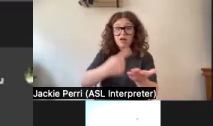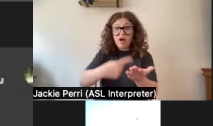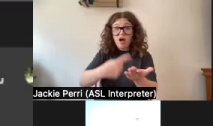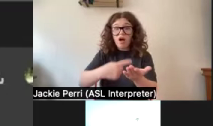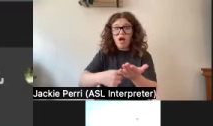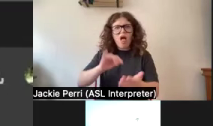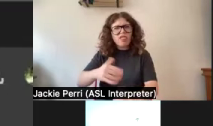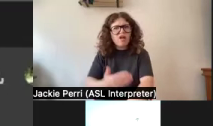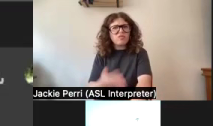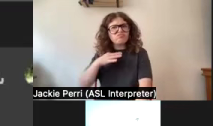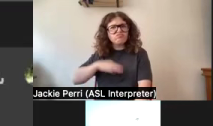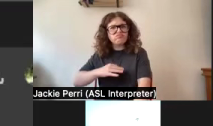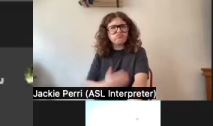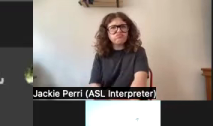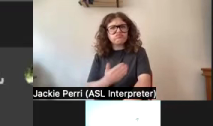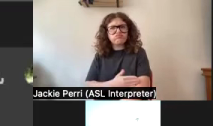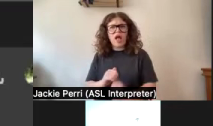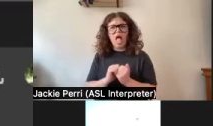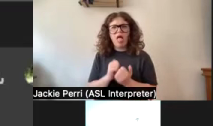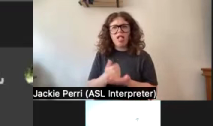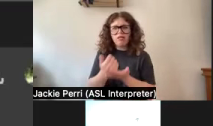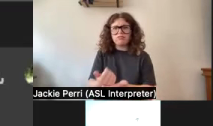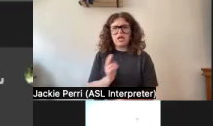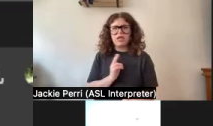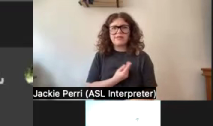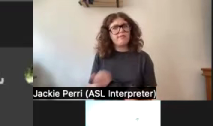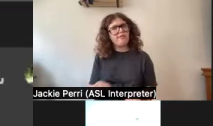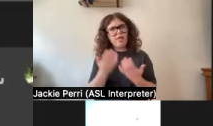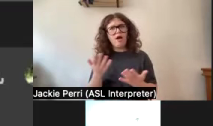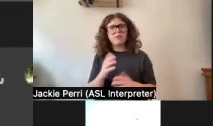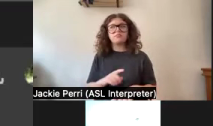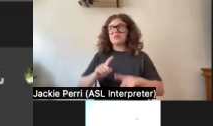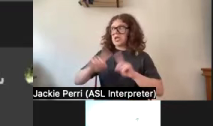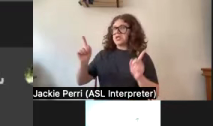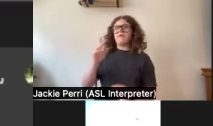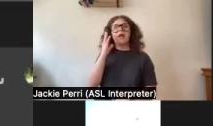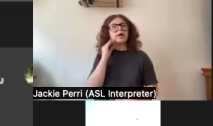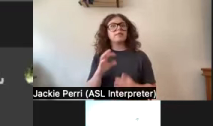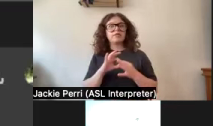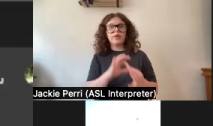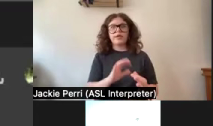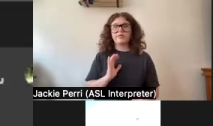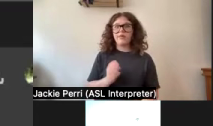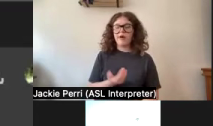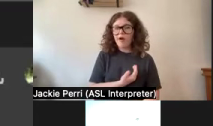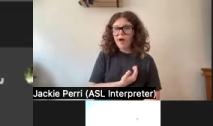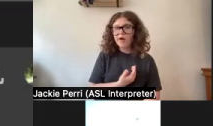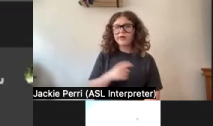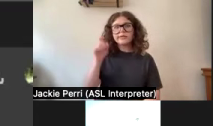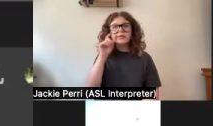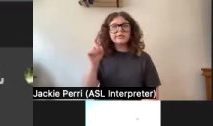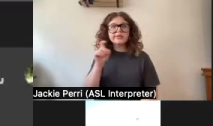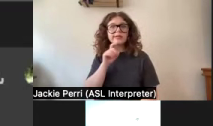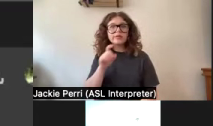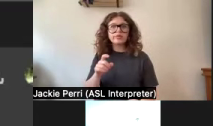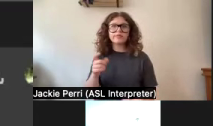helped us a experiencia lot, diferente sobre and nuestra it would have educación led to a sexual. different experience Por lo regarding menos yo our cuando era niña, sexual mi